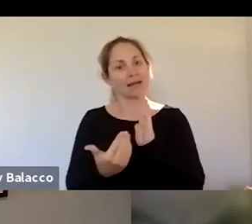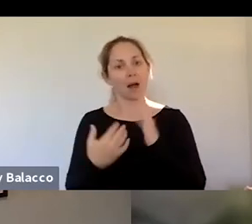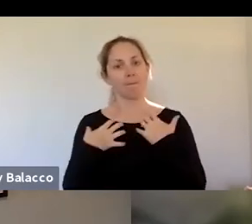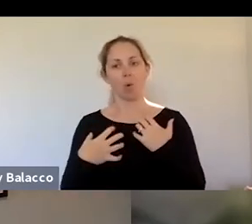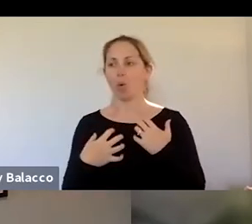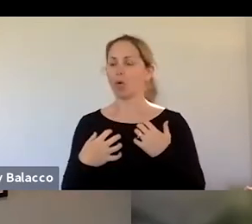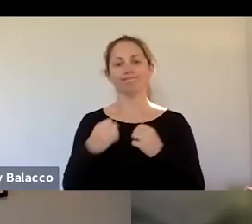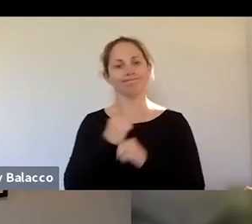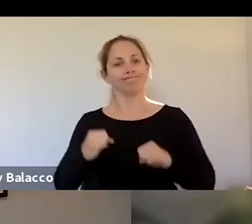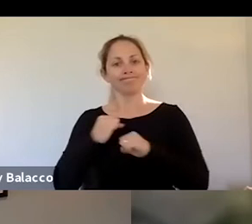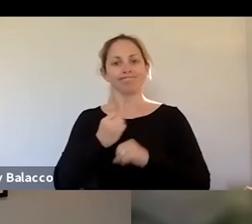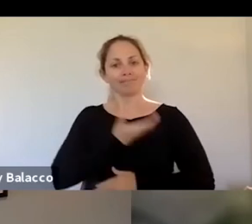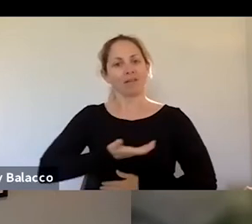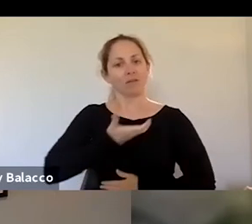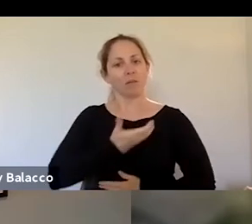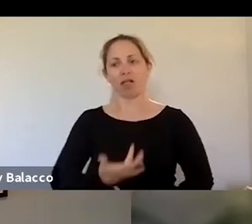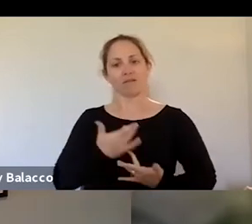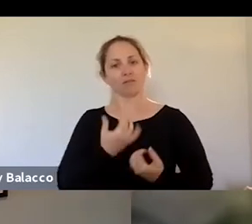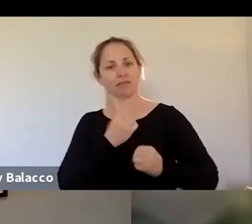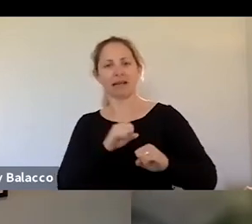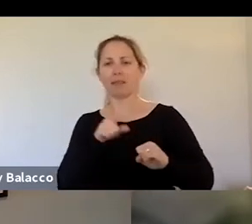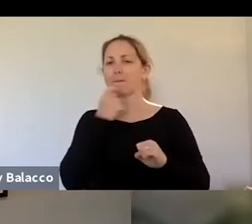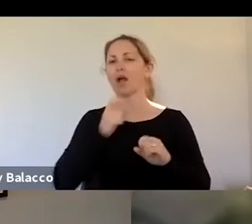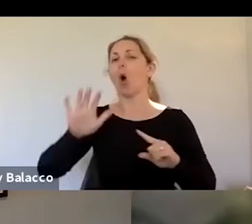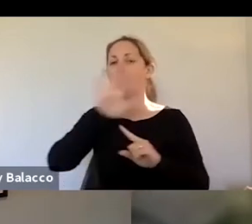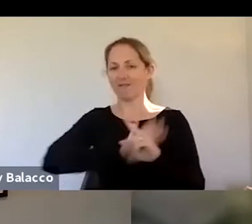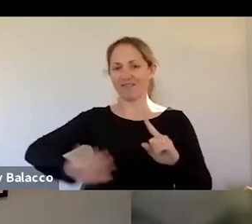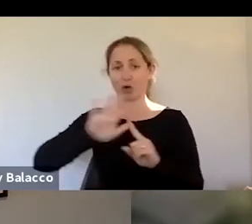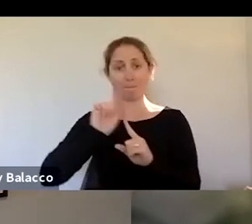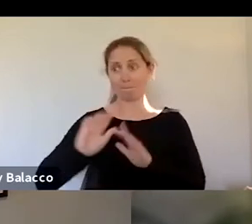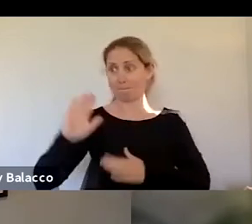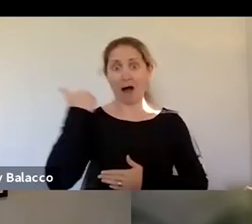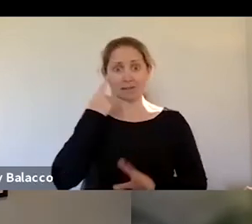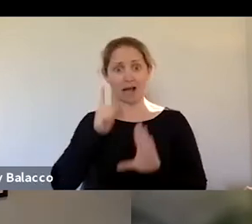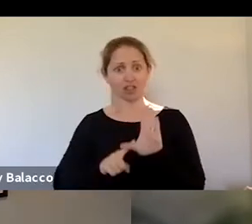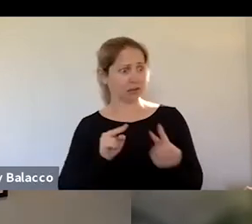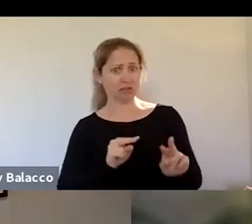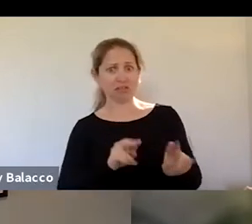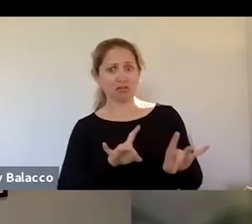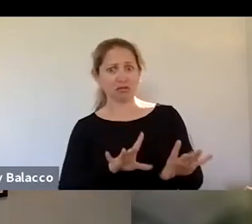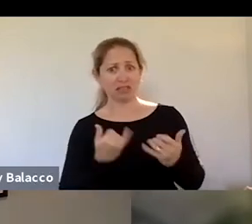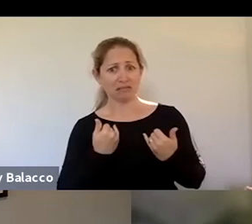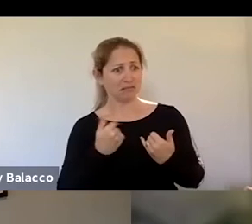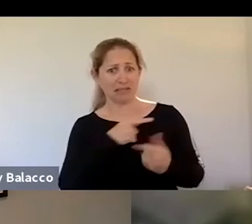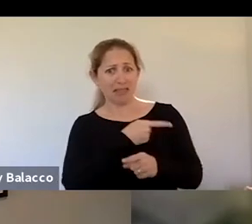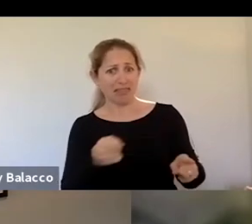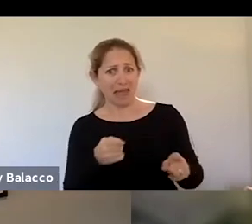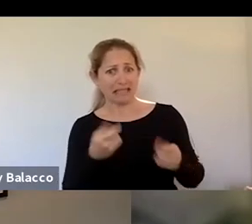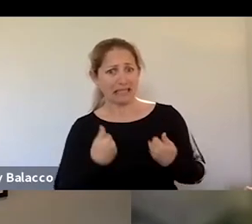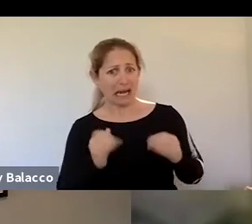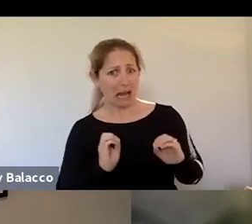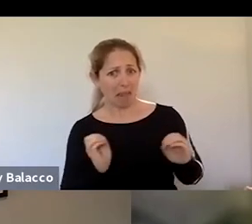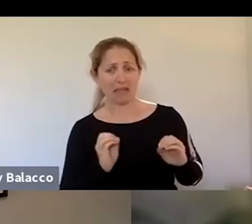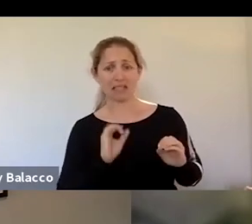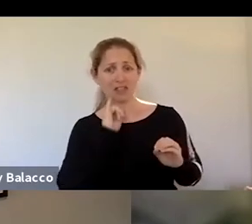little later. But that's the sort of big picture. We were so jealous of Australia, and then we learned of your rolling lockdowns and we stopped